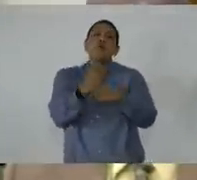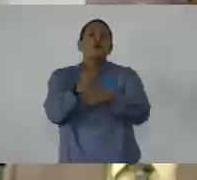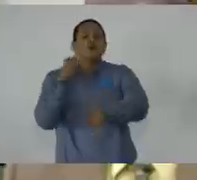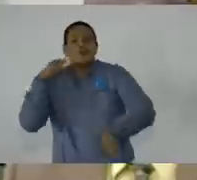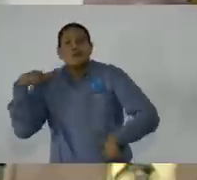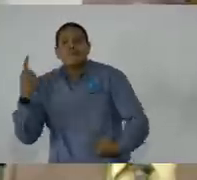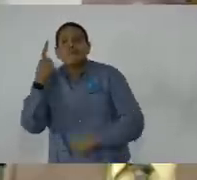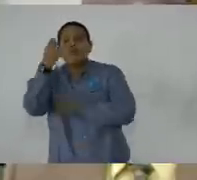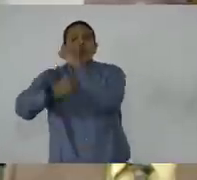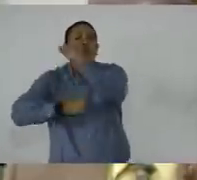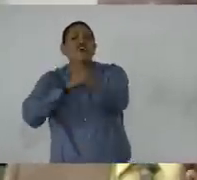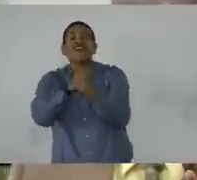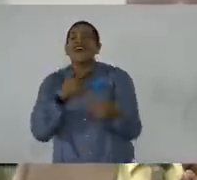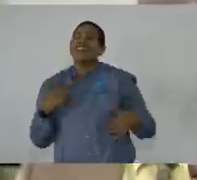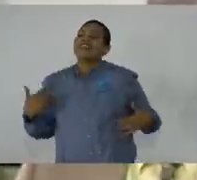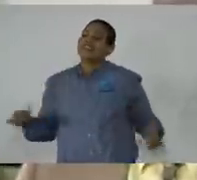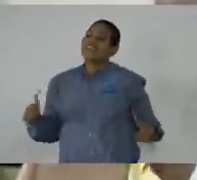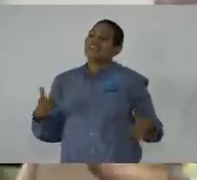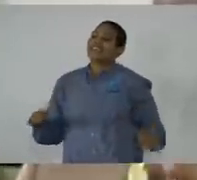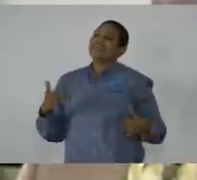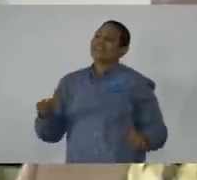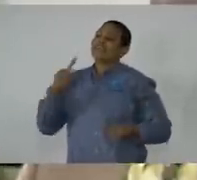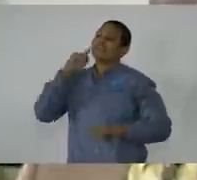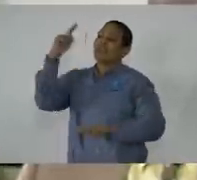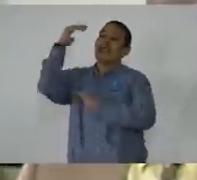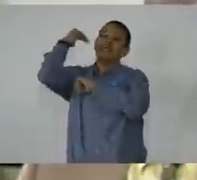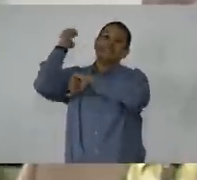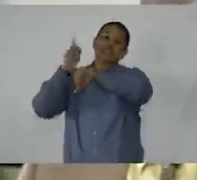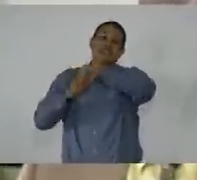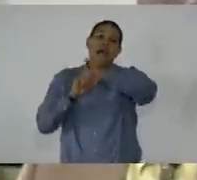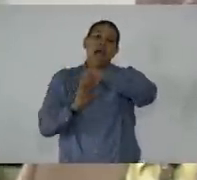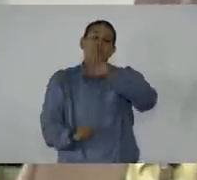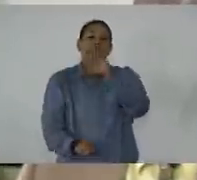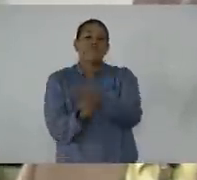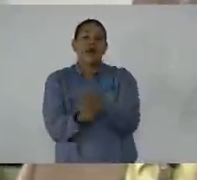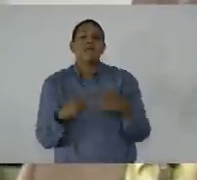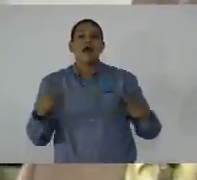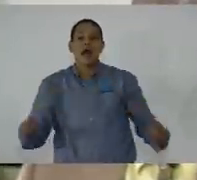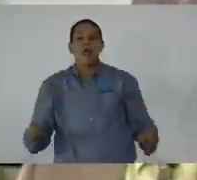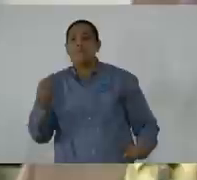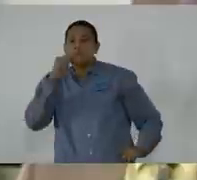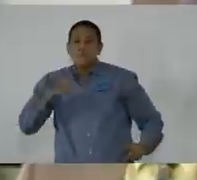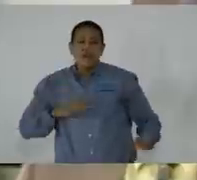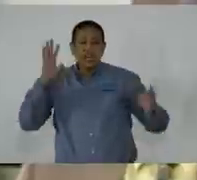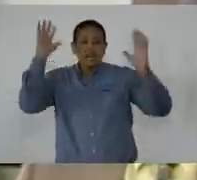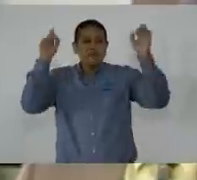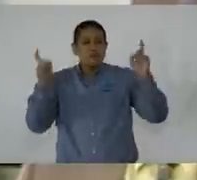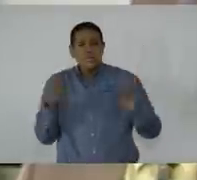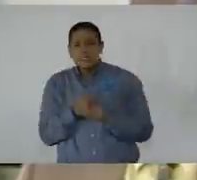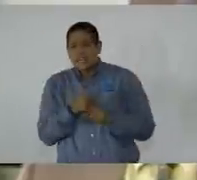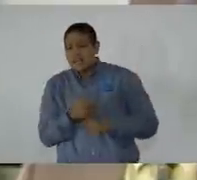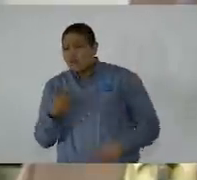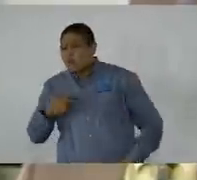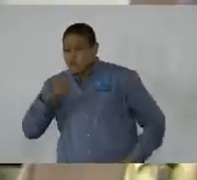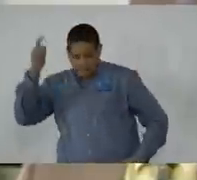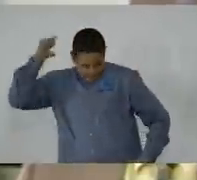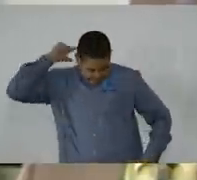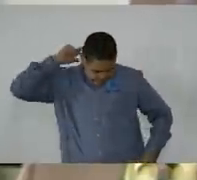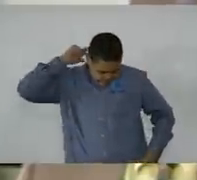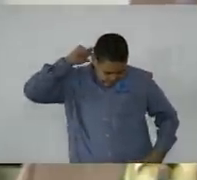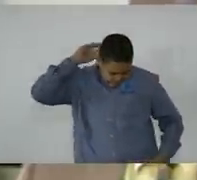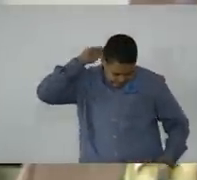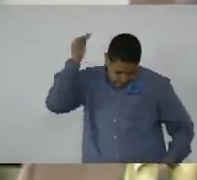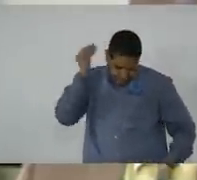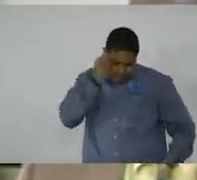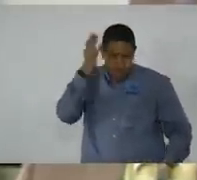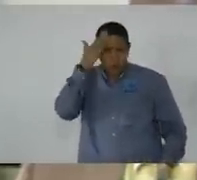last year, and we anticipate in times to come. Madam Speaker, we are cognizant of this,